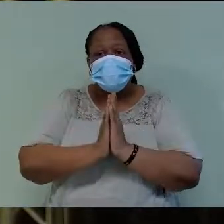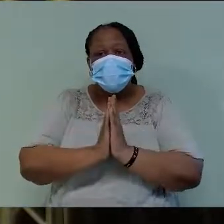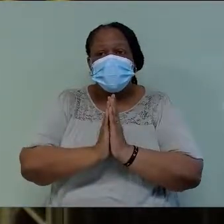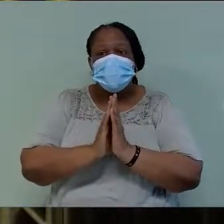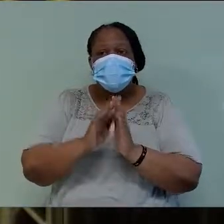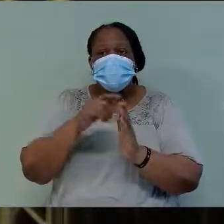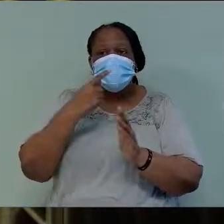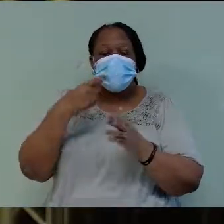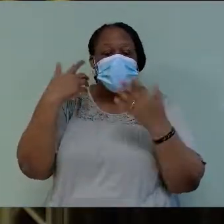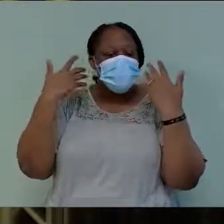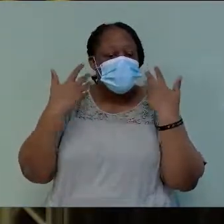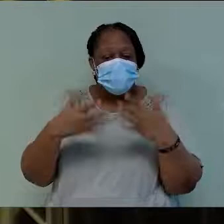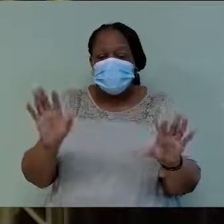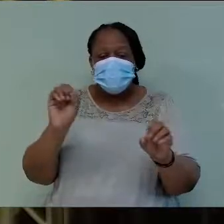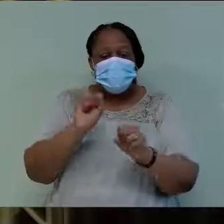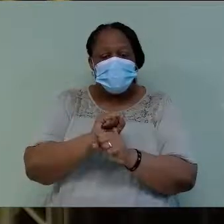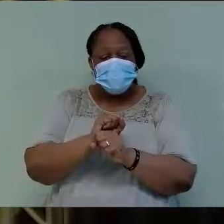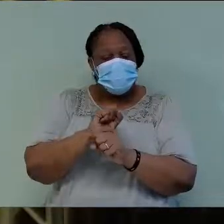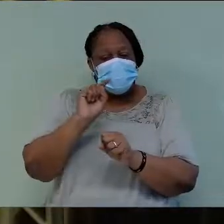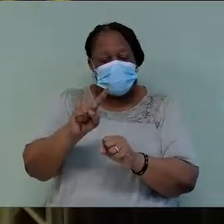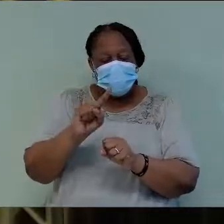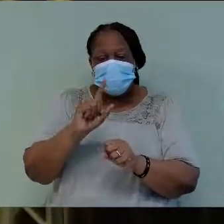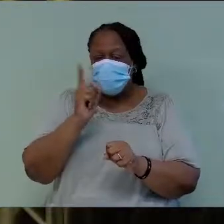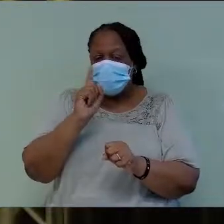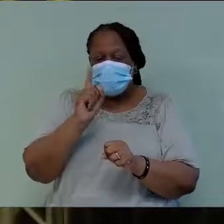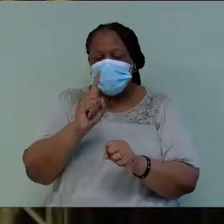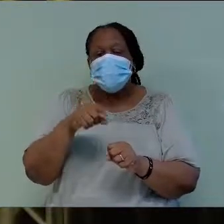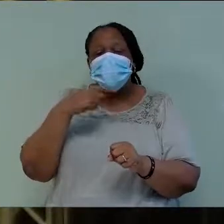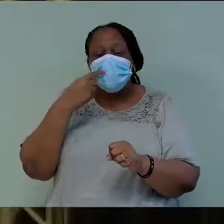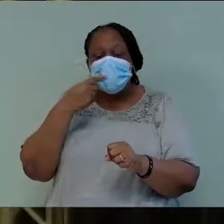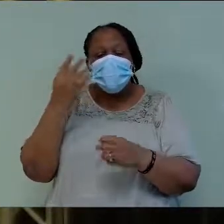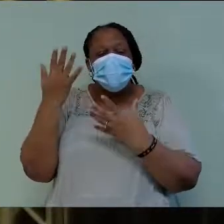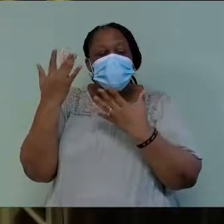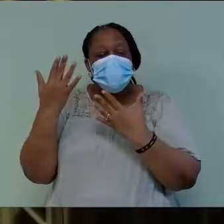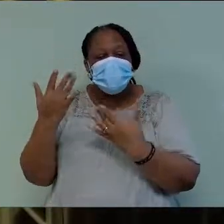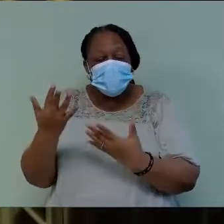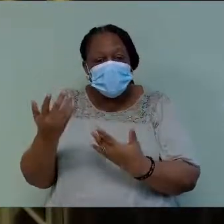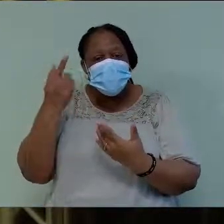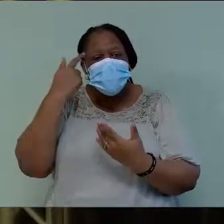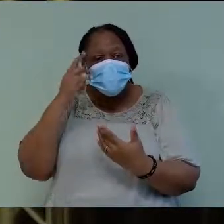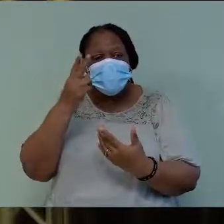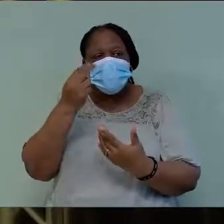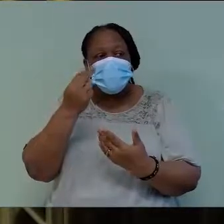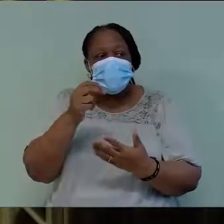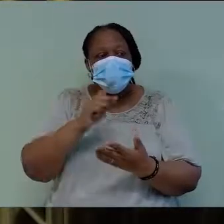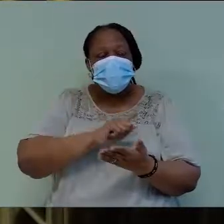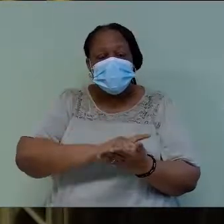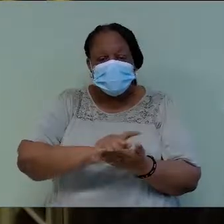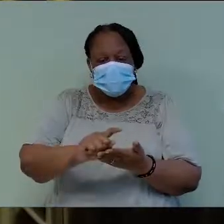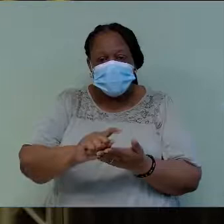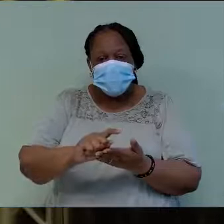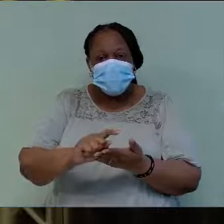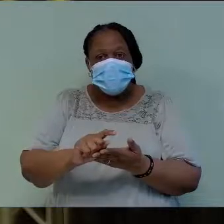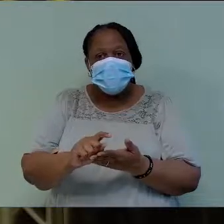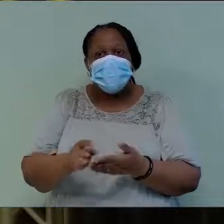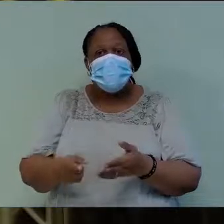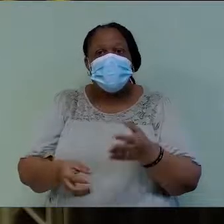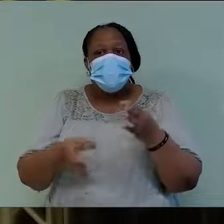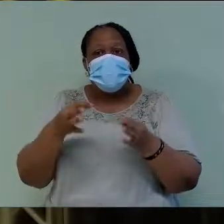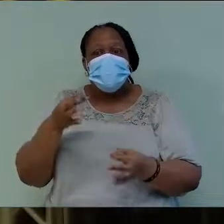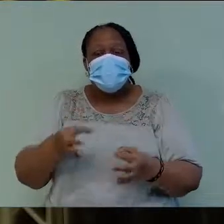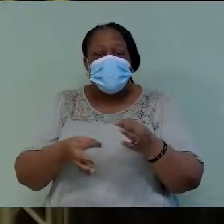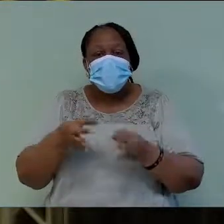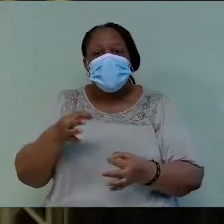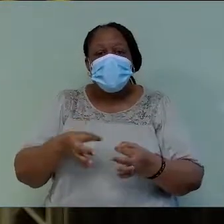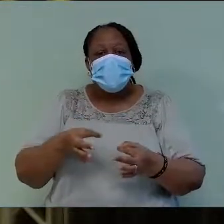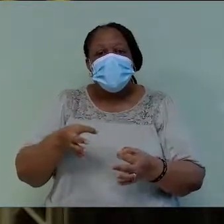Labor Commissioner's office is strongly urging and appealing to these employees that if the layoff period go